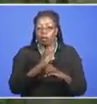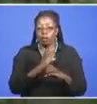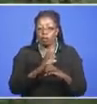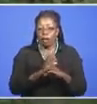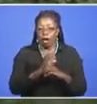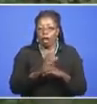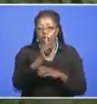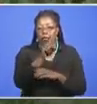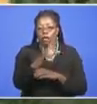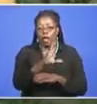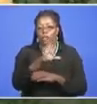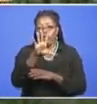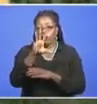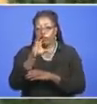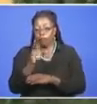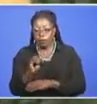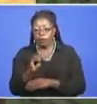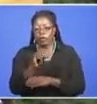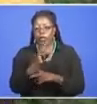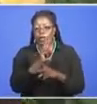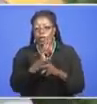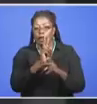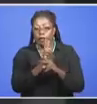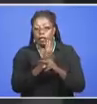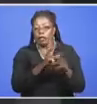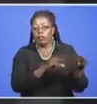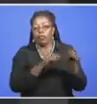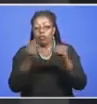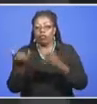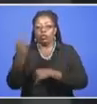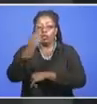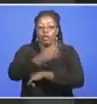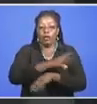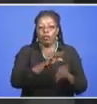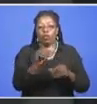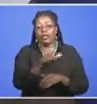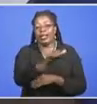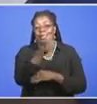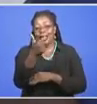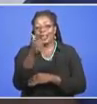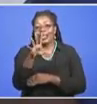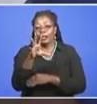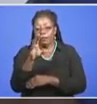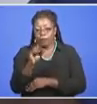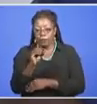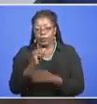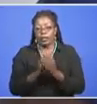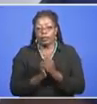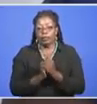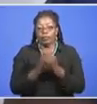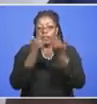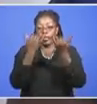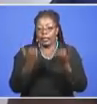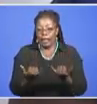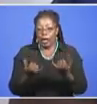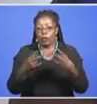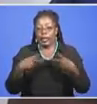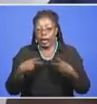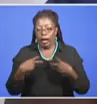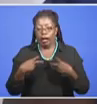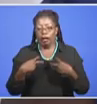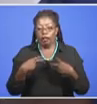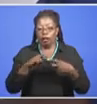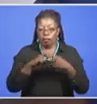150 vehicles have already been moved. Today we are moving another 50. Now we have an issue of